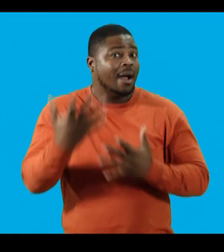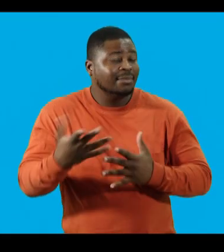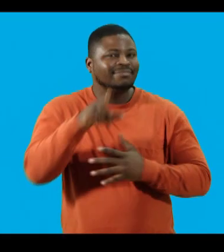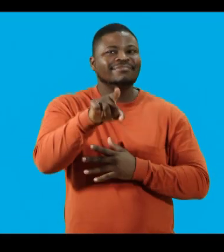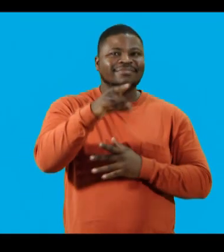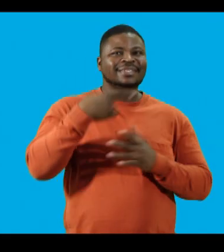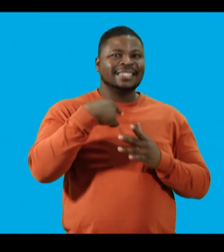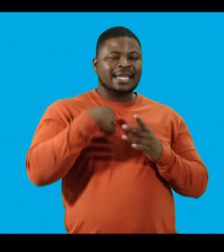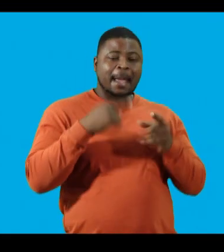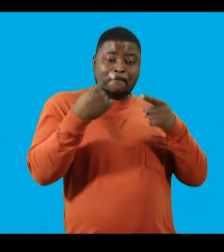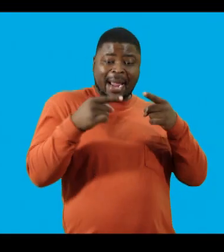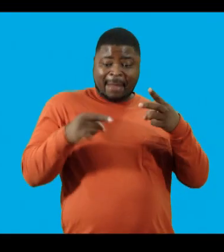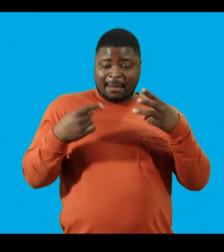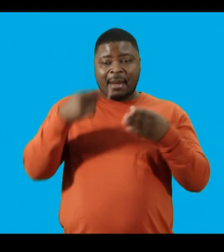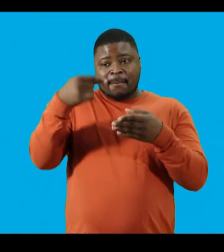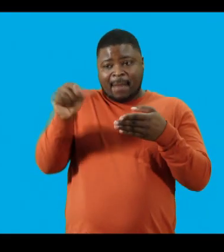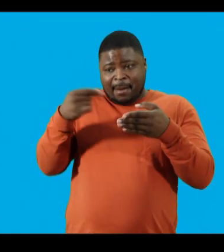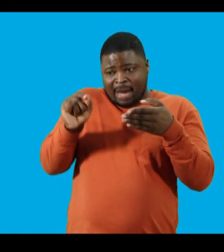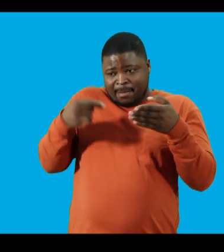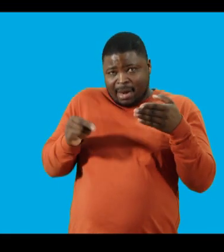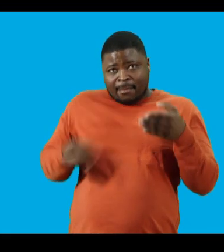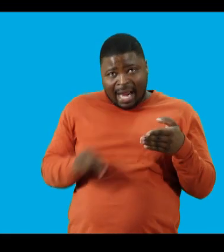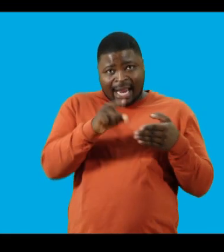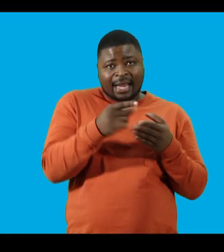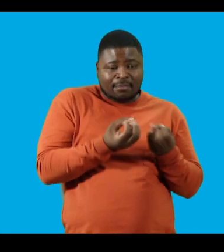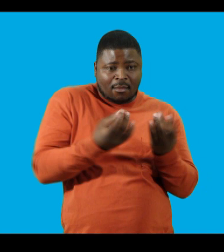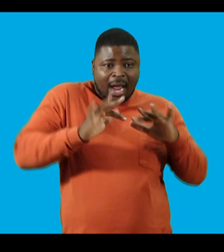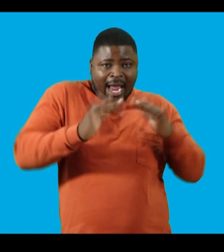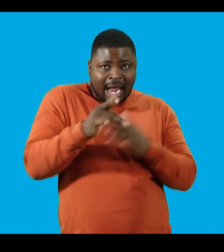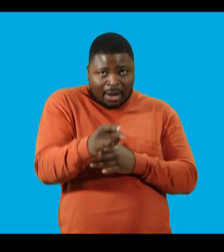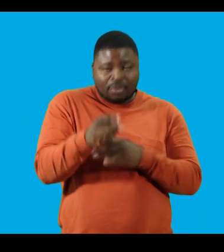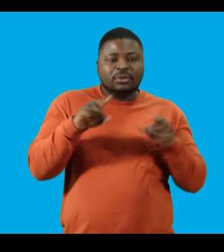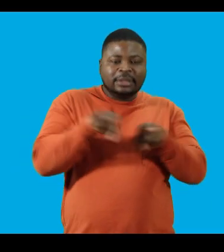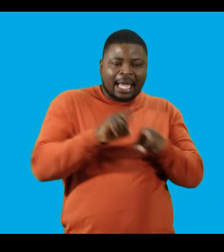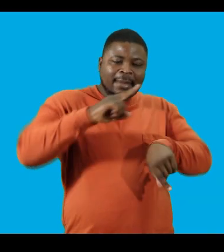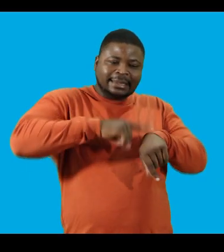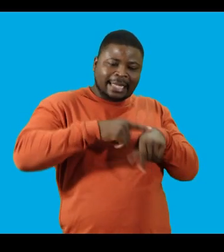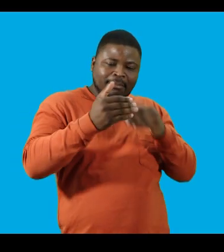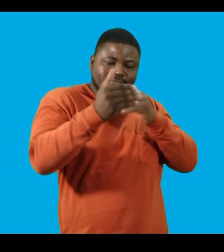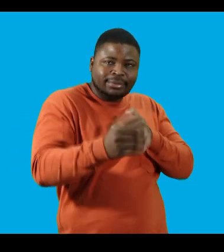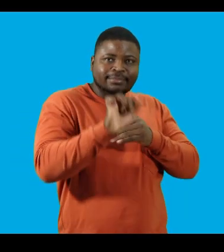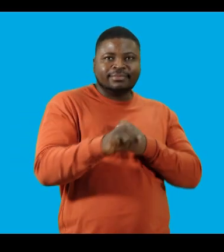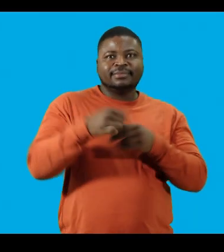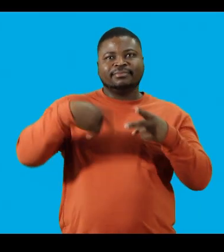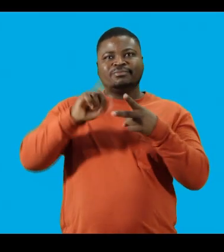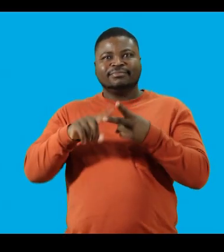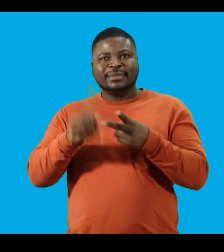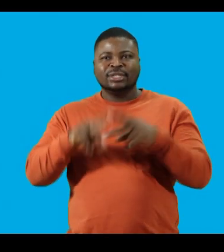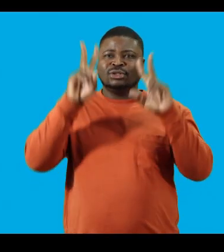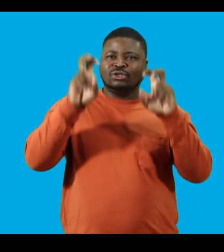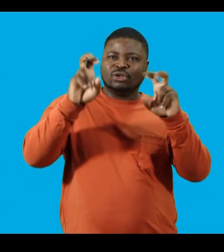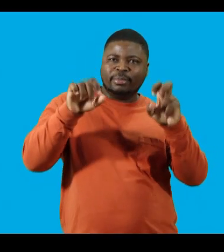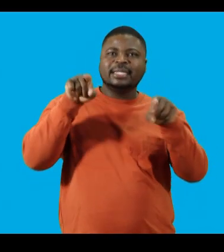are going to look at the mark allocations and durations. Then we will have a look at the topics and the